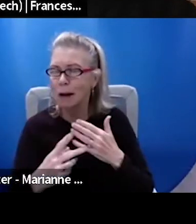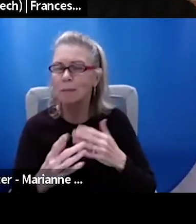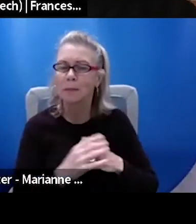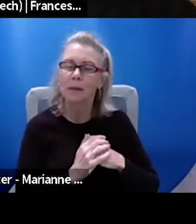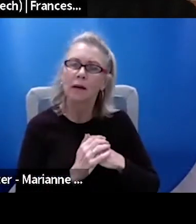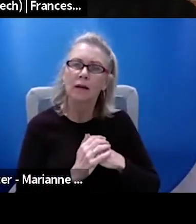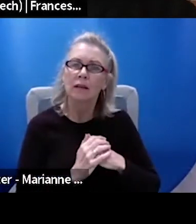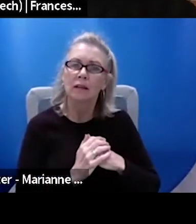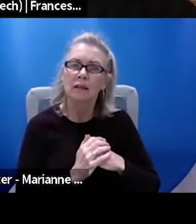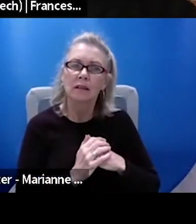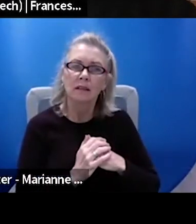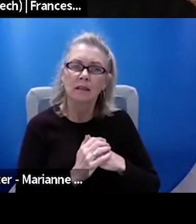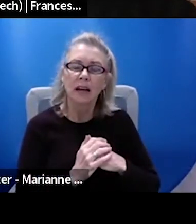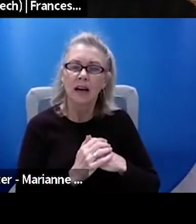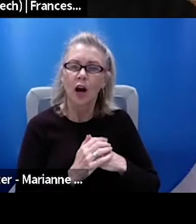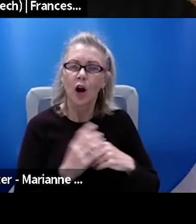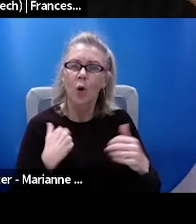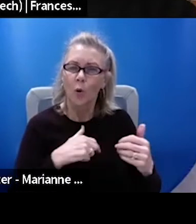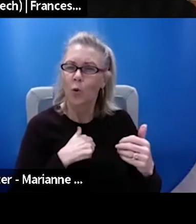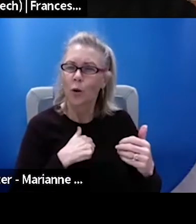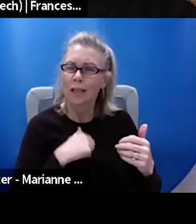we have to wrestle with.